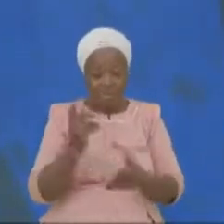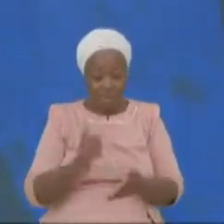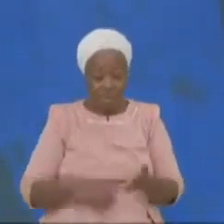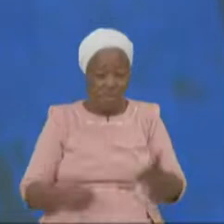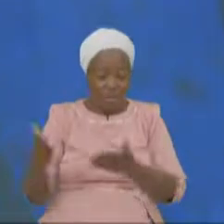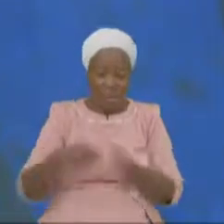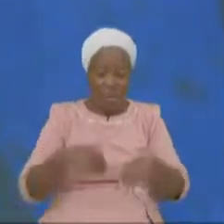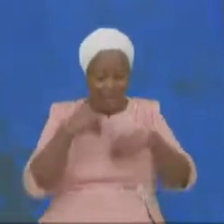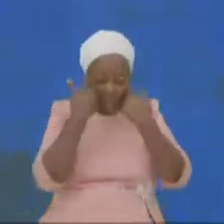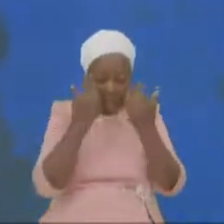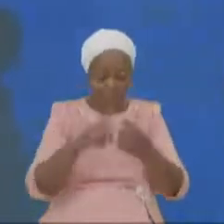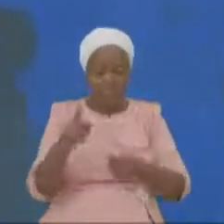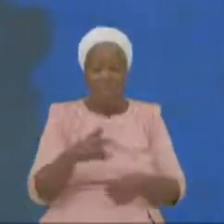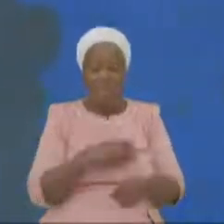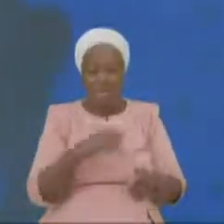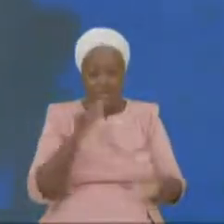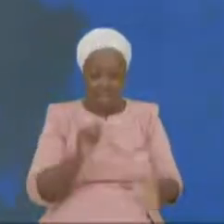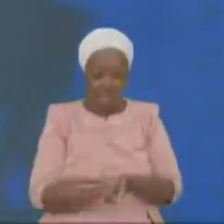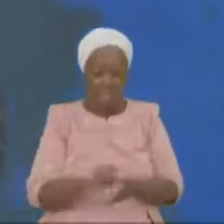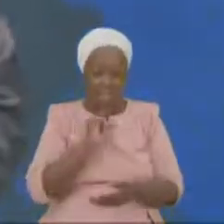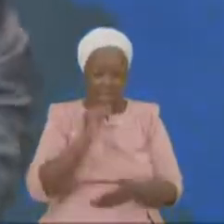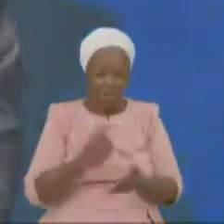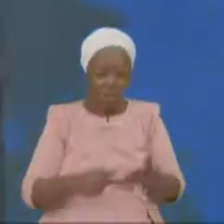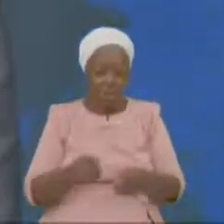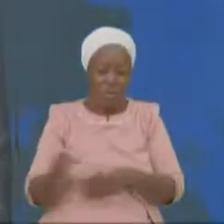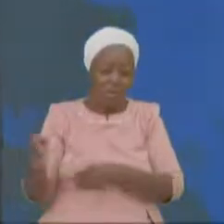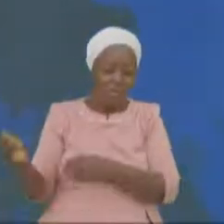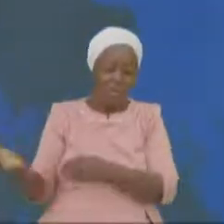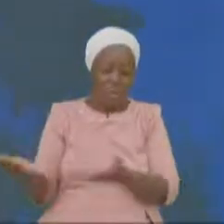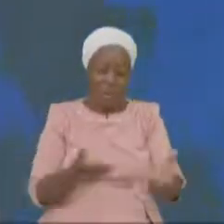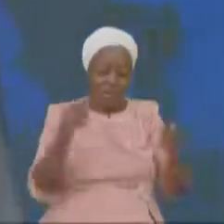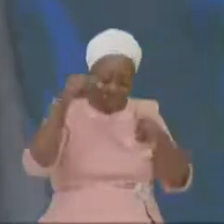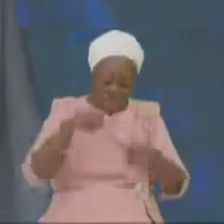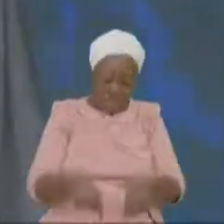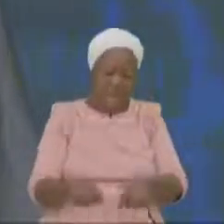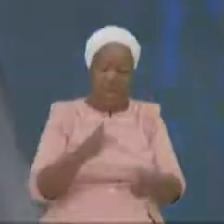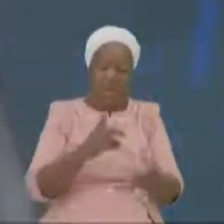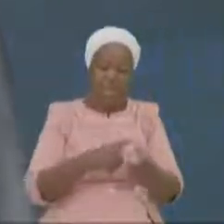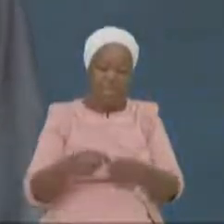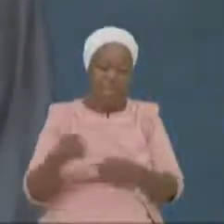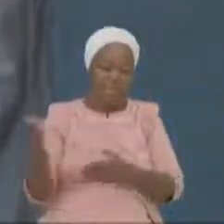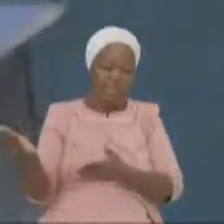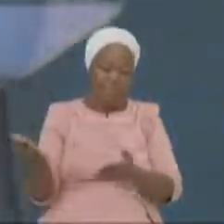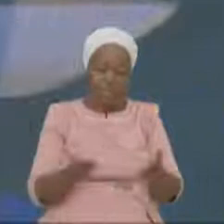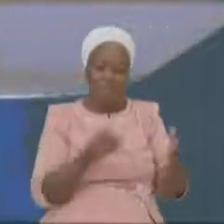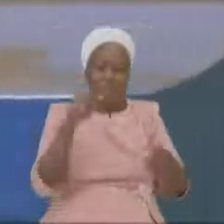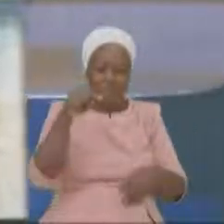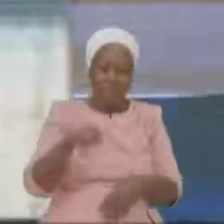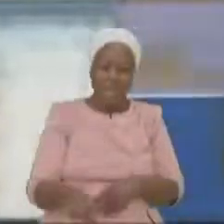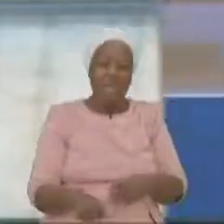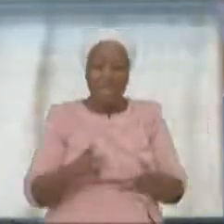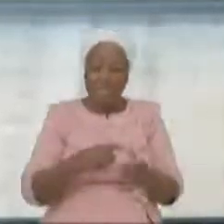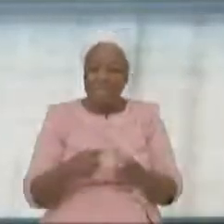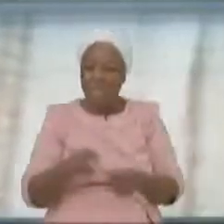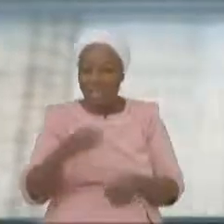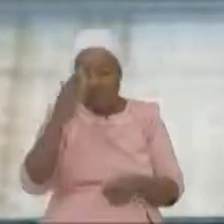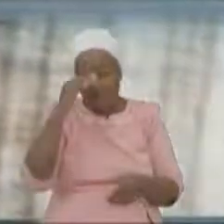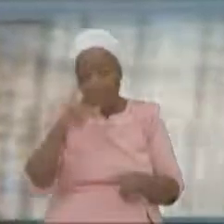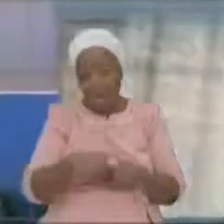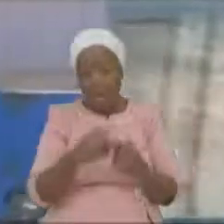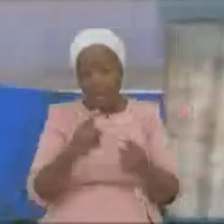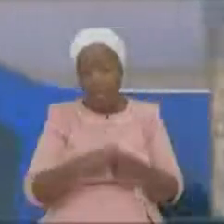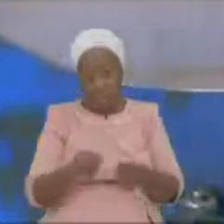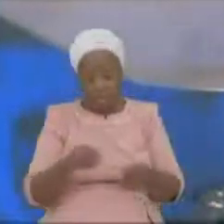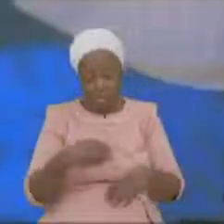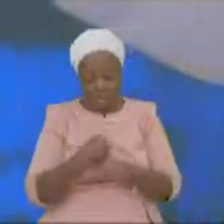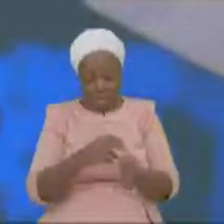her, and that is what pulls him down and pulls her down. They know how to pull the